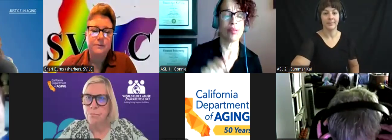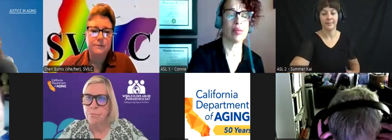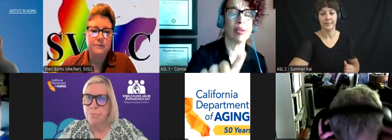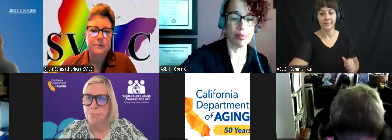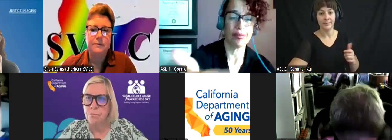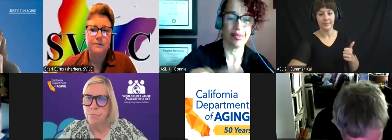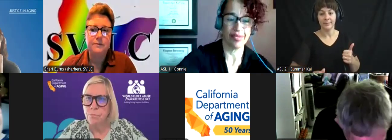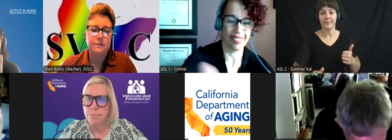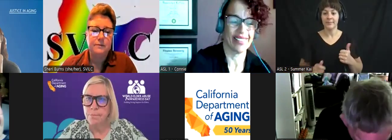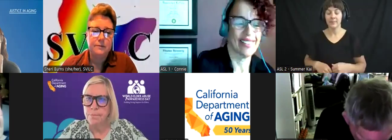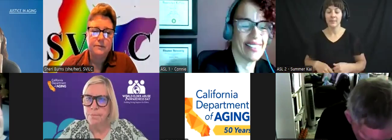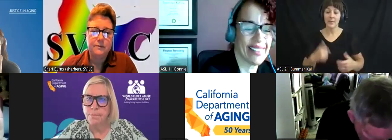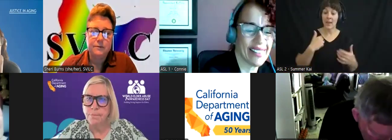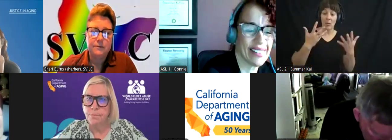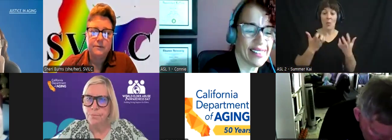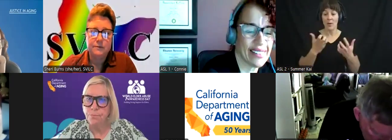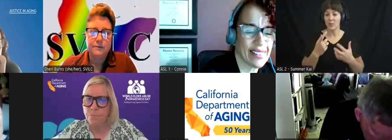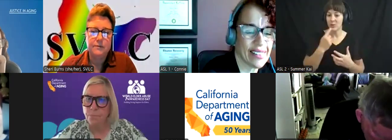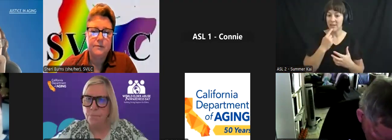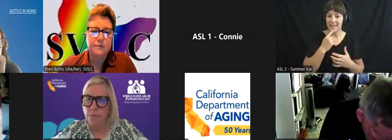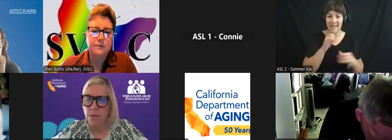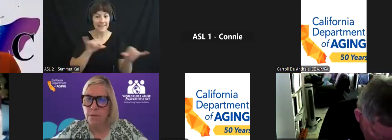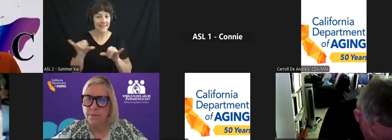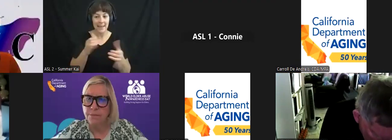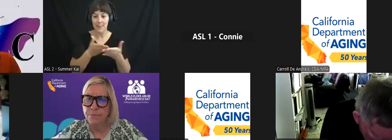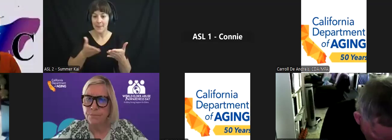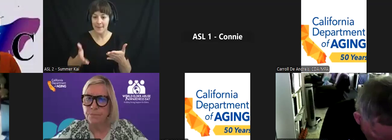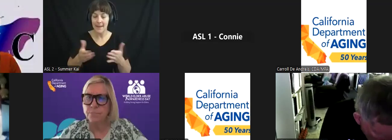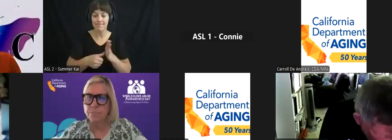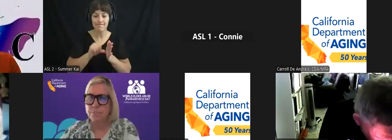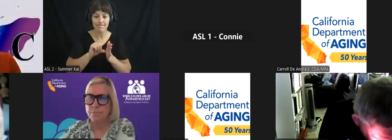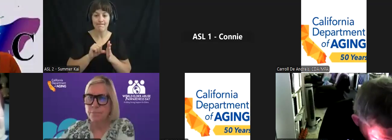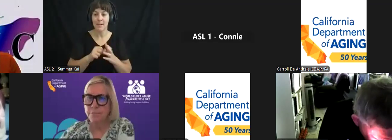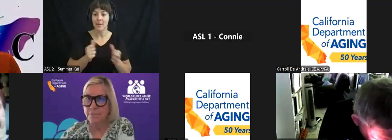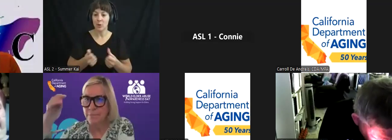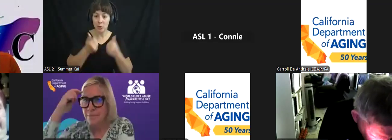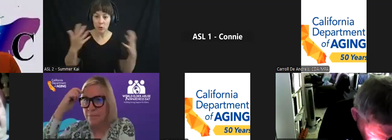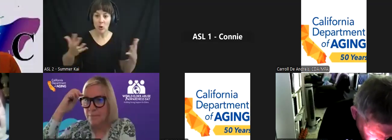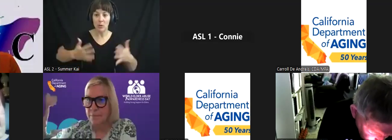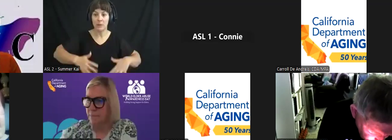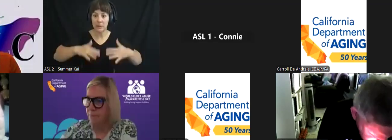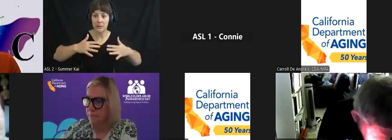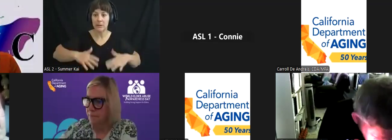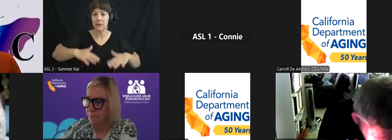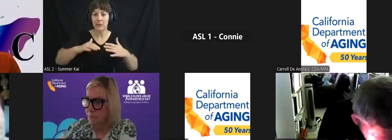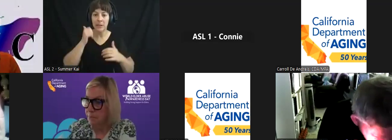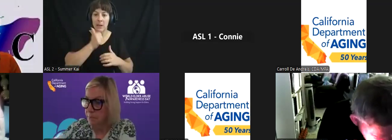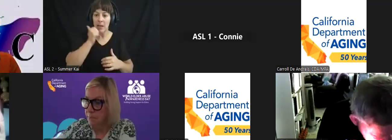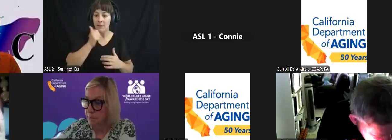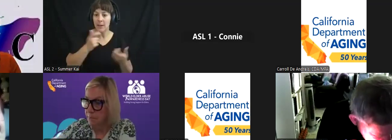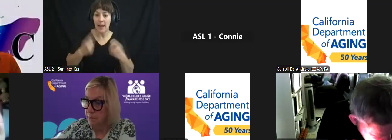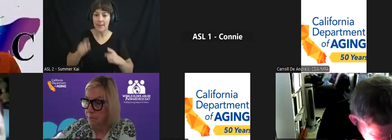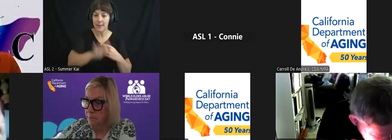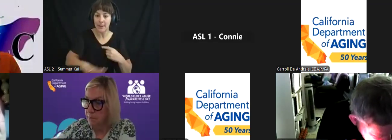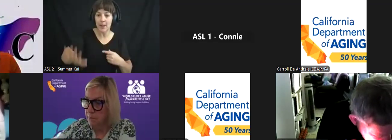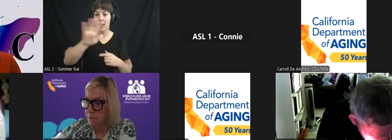Yeah, I want to basically say the same thing. I think there's so much unrest from day to day going on in the US, let alone